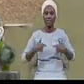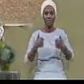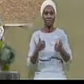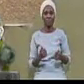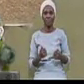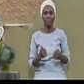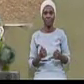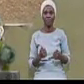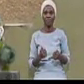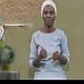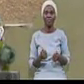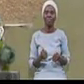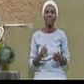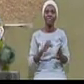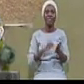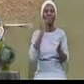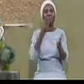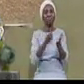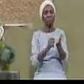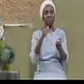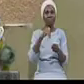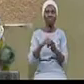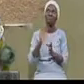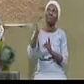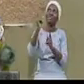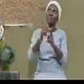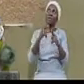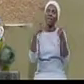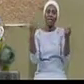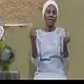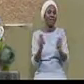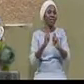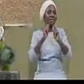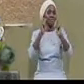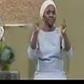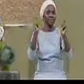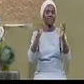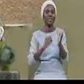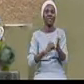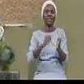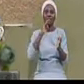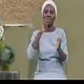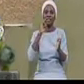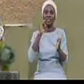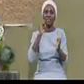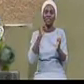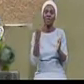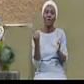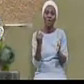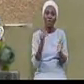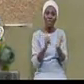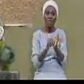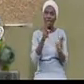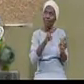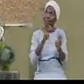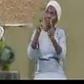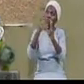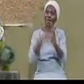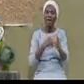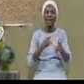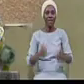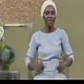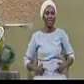It's recorded in his word, hallelujah. It is only that you look and live, look